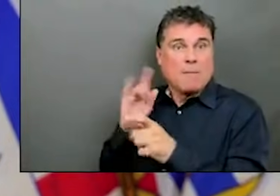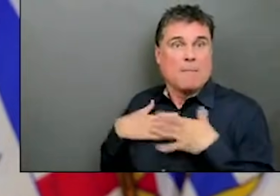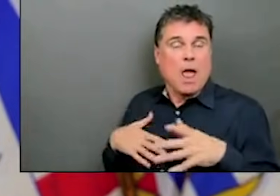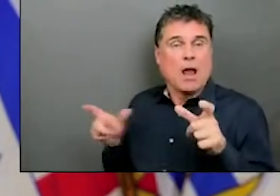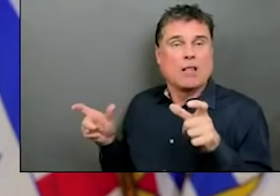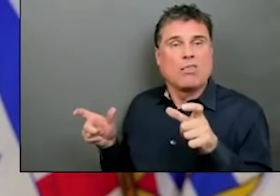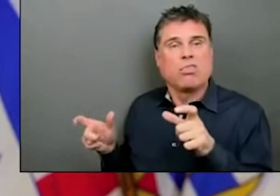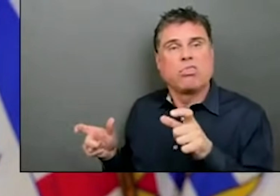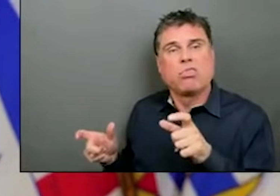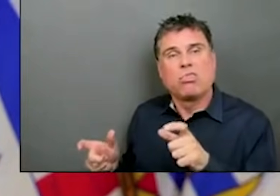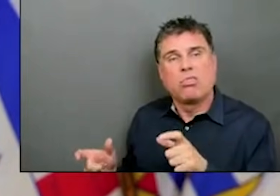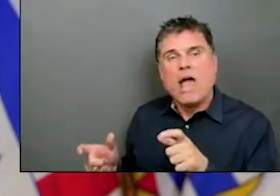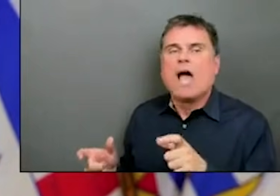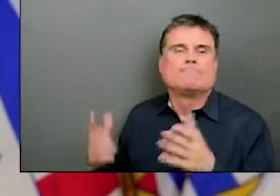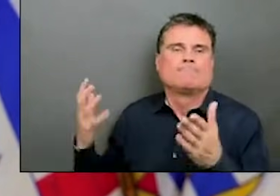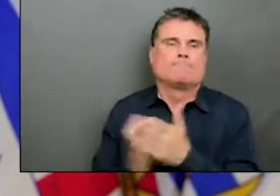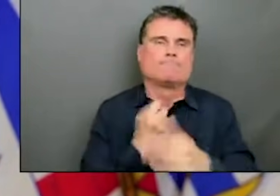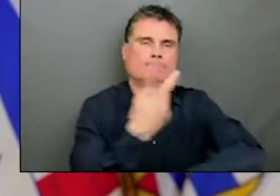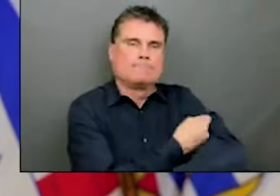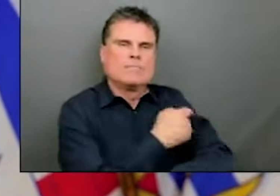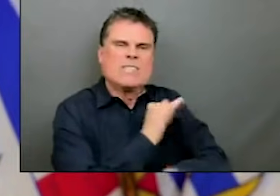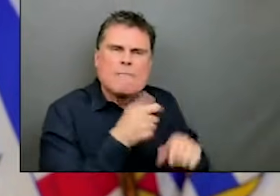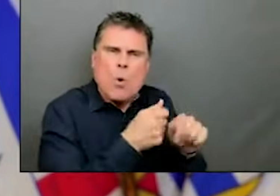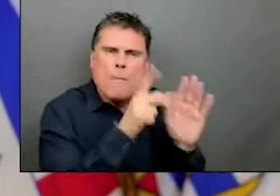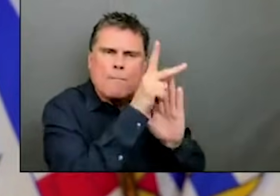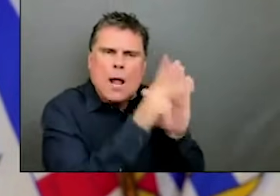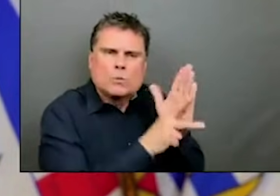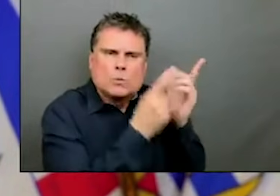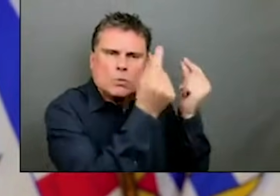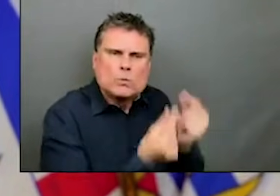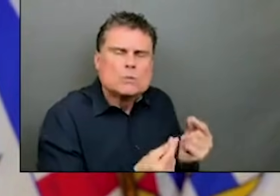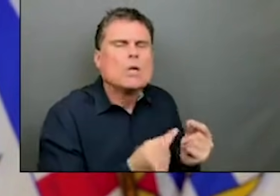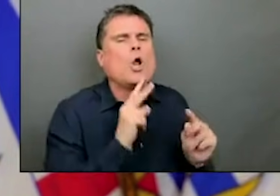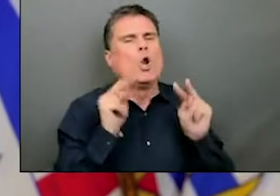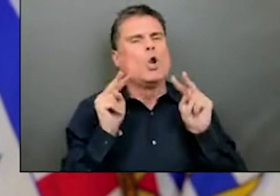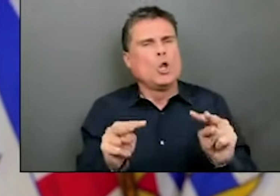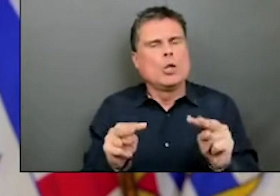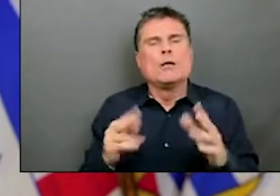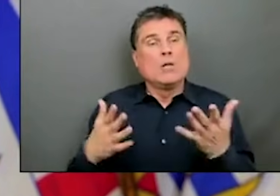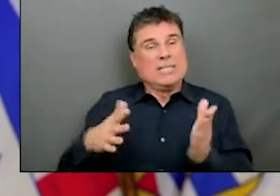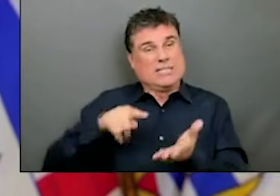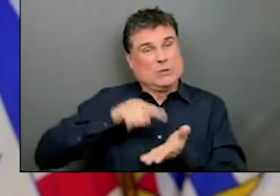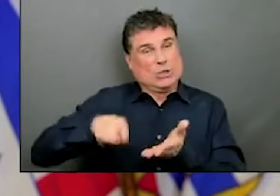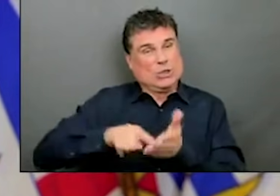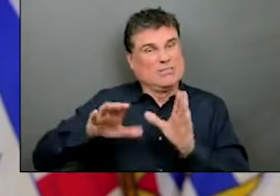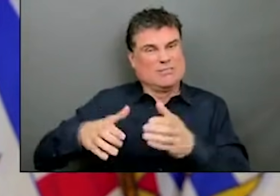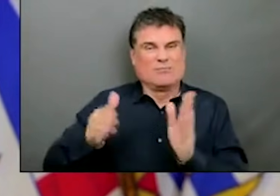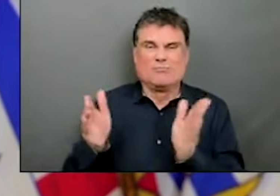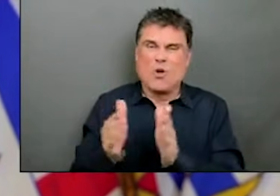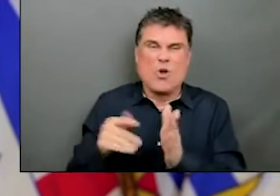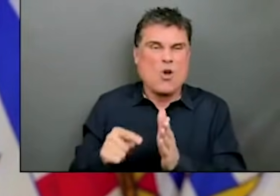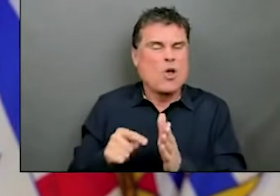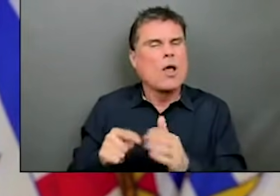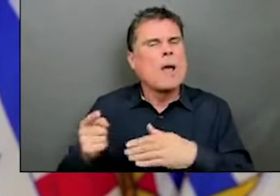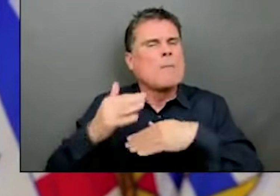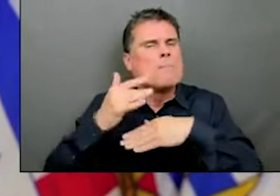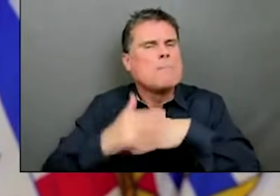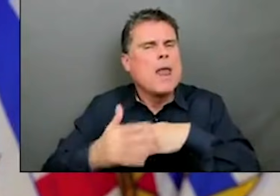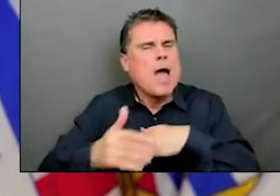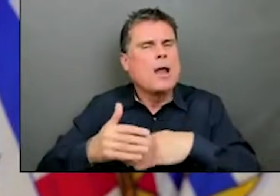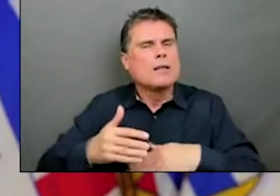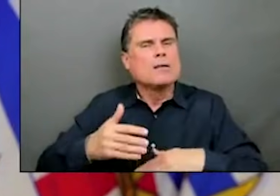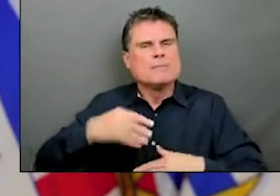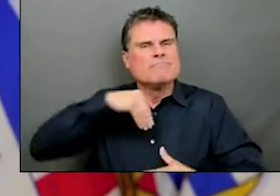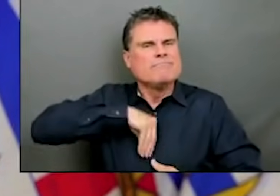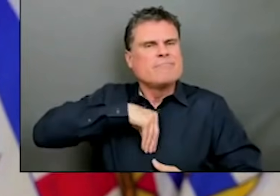is, again, another very small study that showed that people with certain types of blood cancers may not mount as an effective